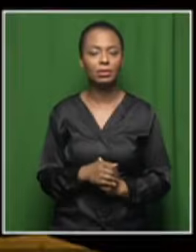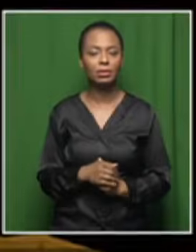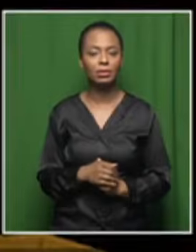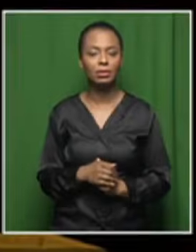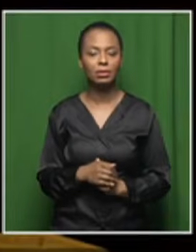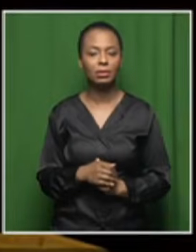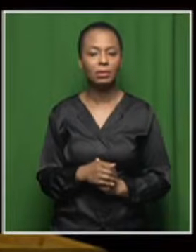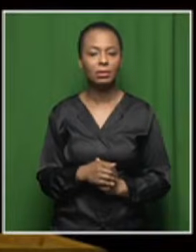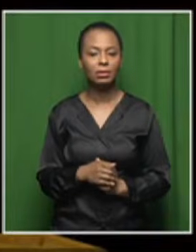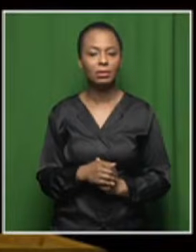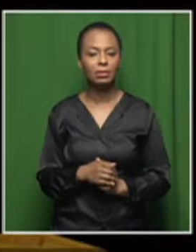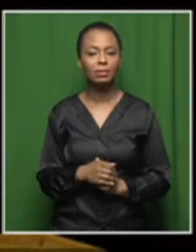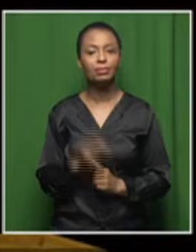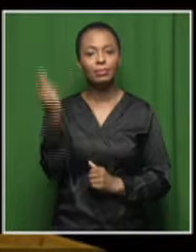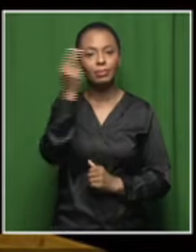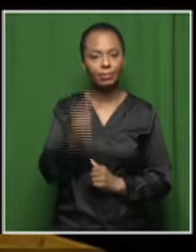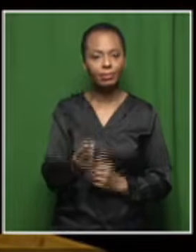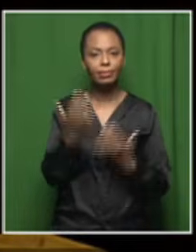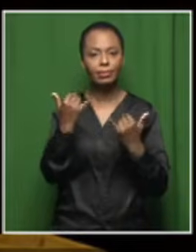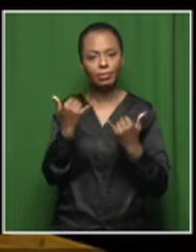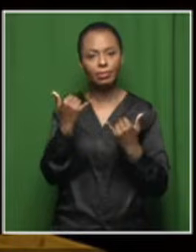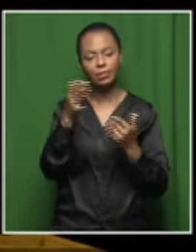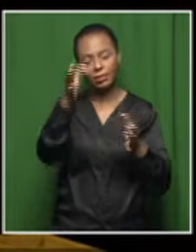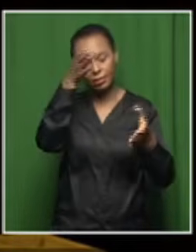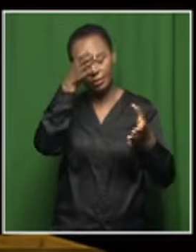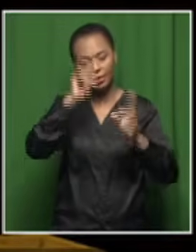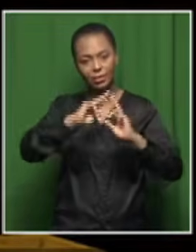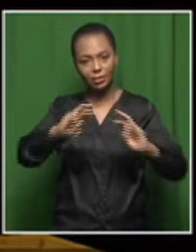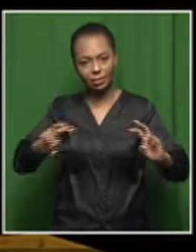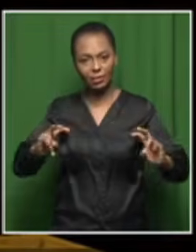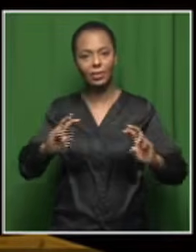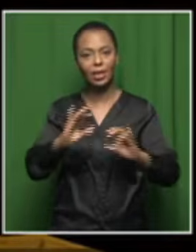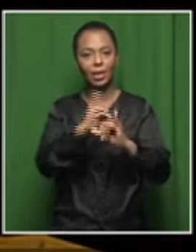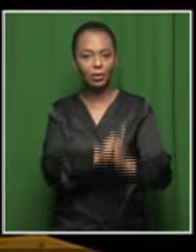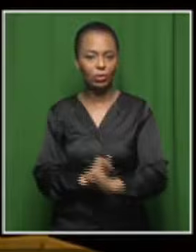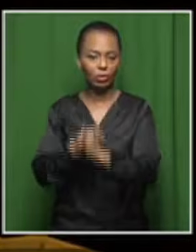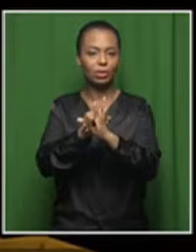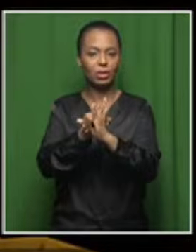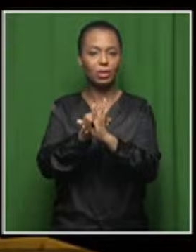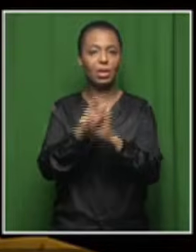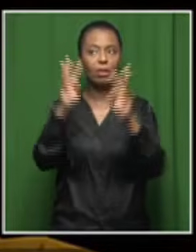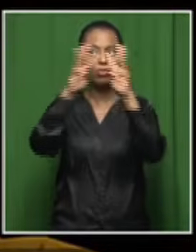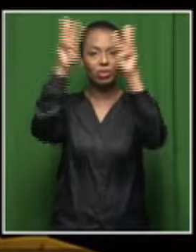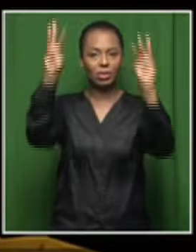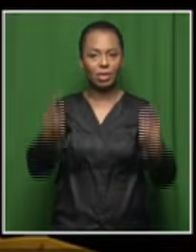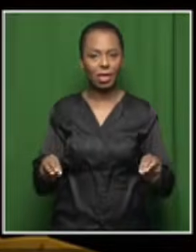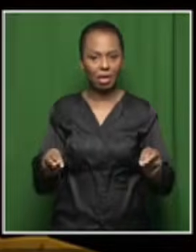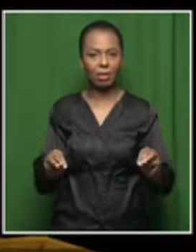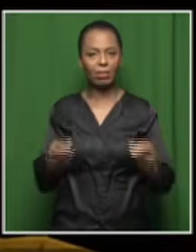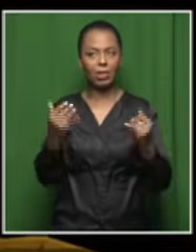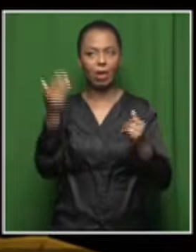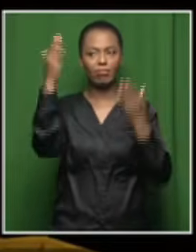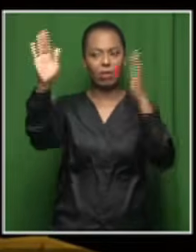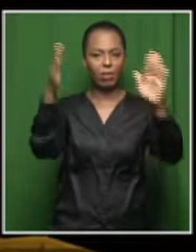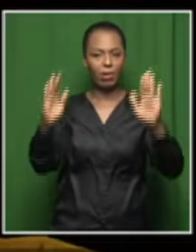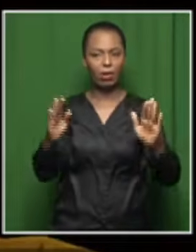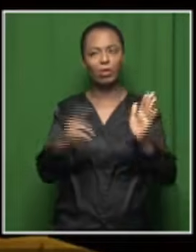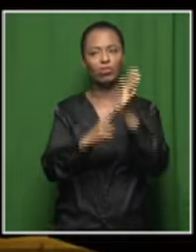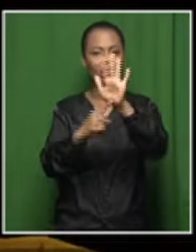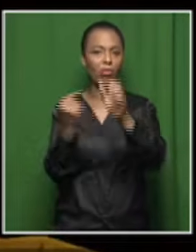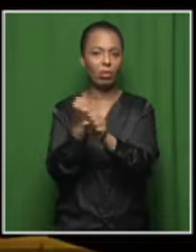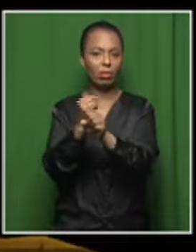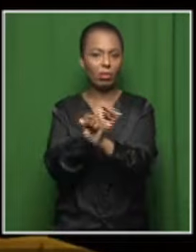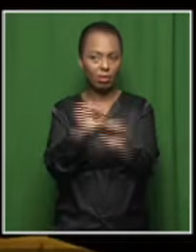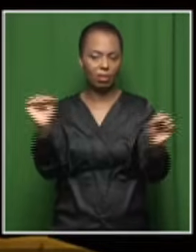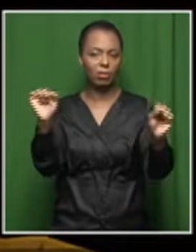Joburg Contemporary Art Foundation is an academic research institute. It's where museums are exhibited. Some of the works, we've